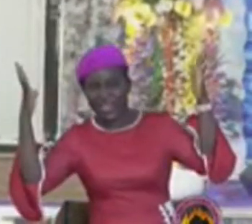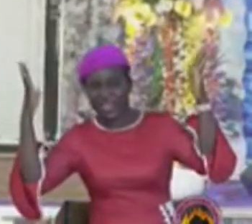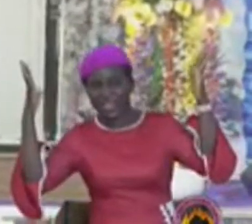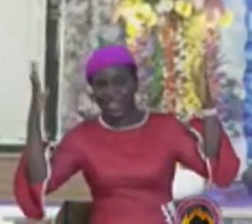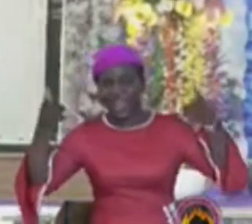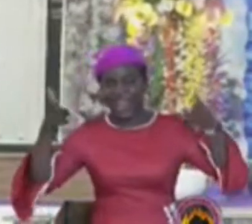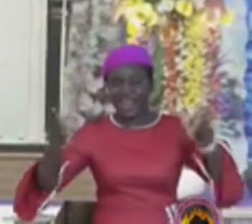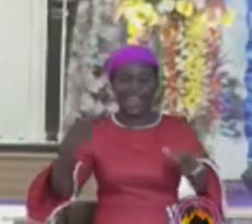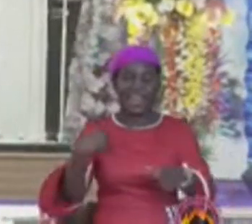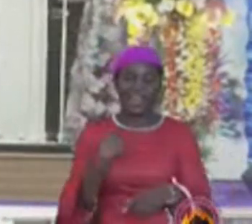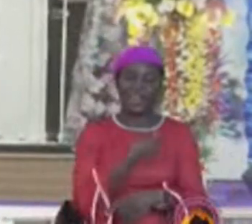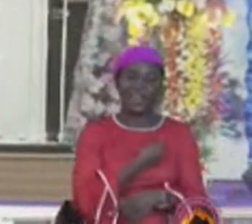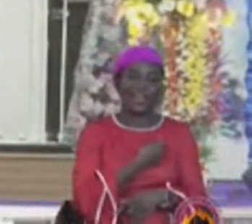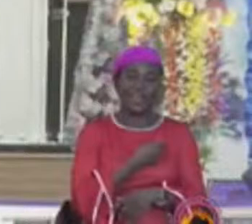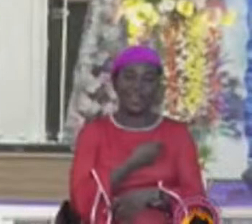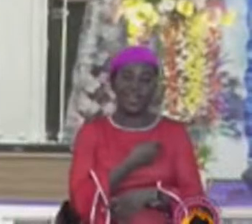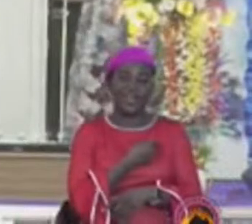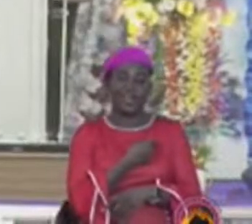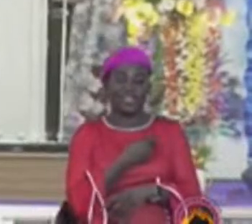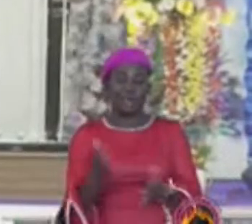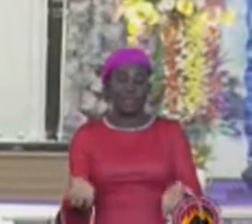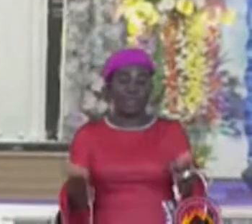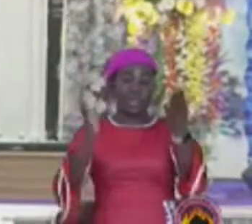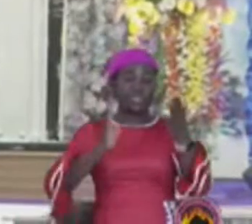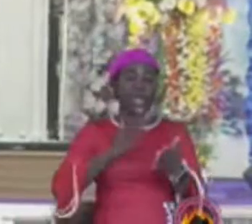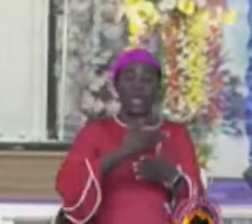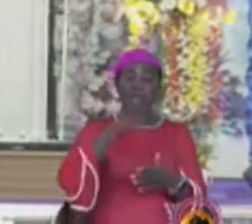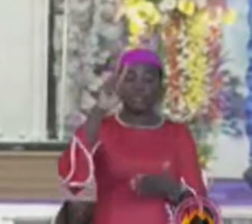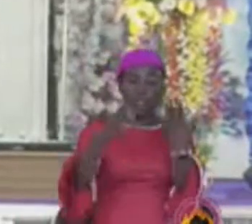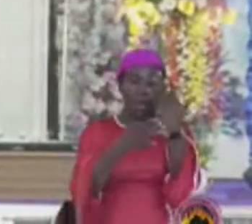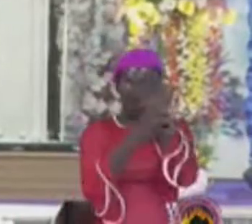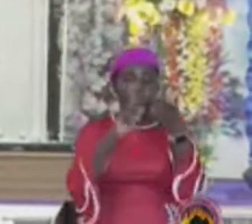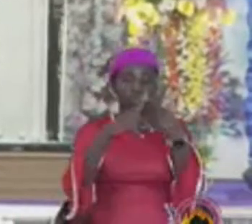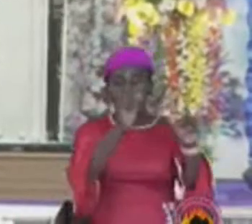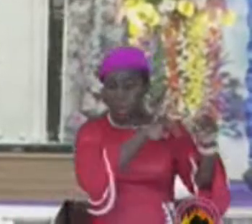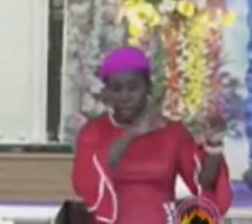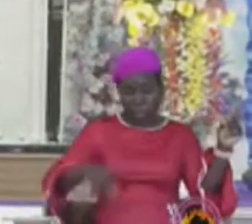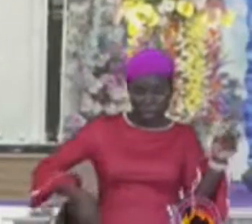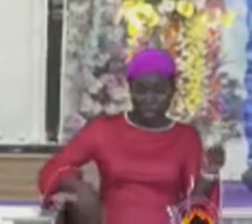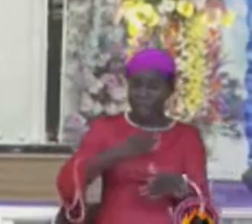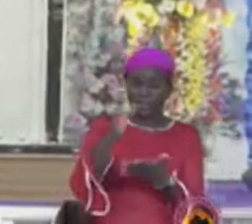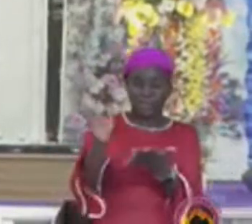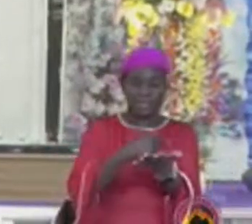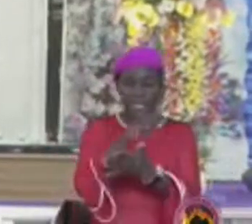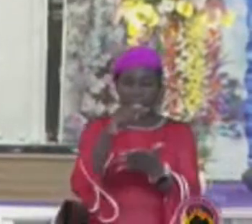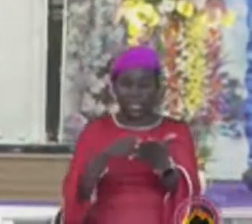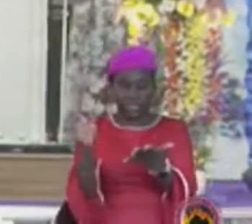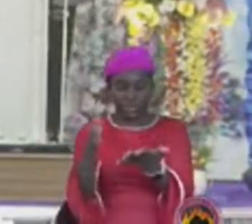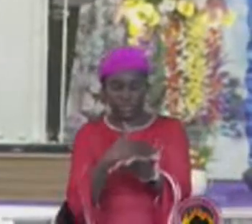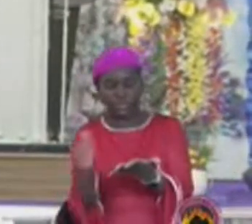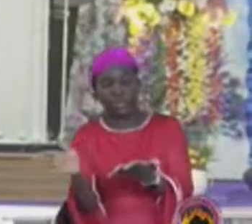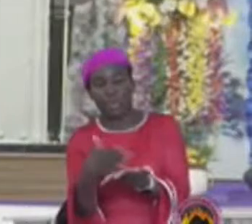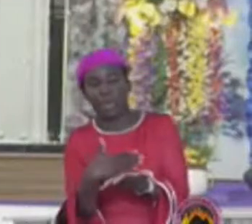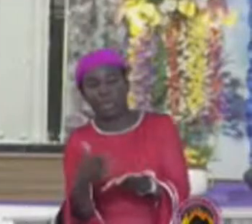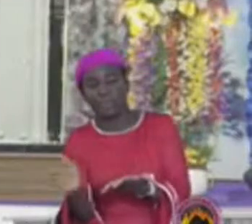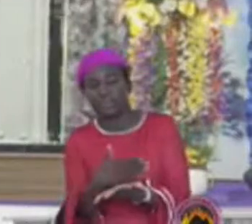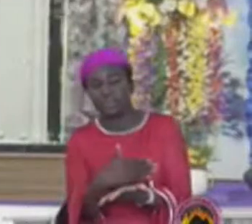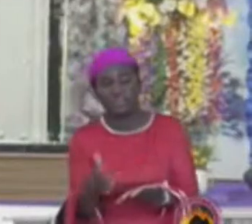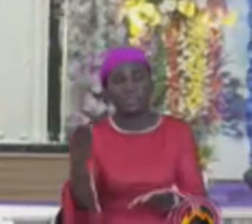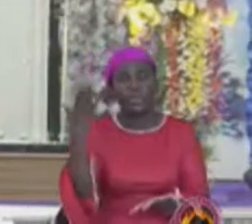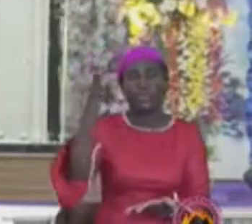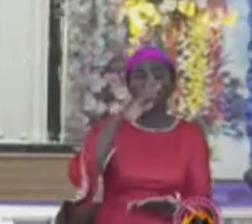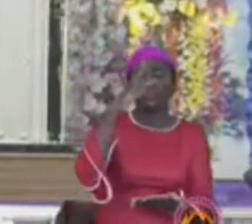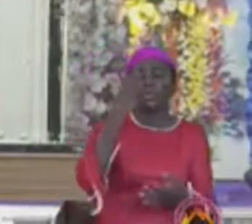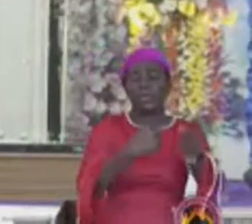Let's close our eyes as you raise our two hands to the Lord and sing this song loud and clear. You are